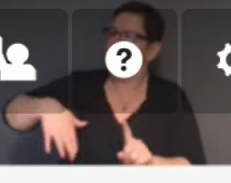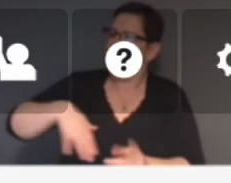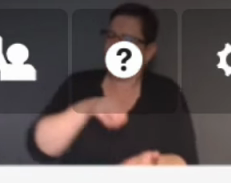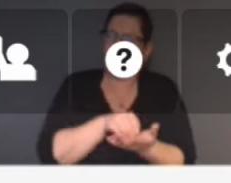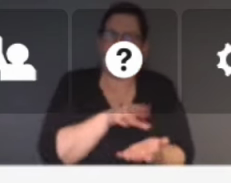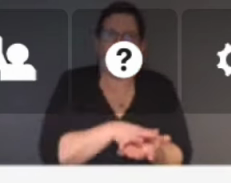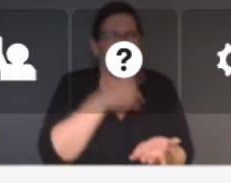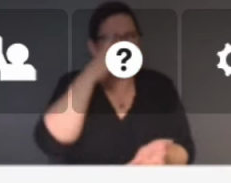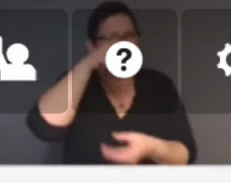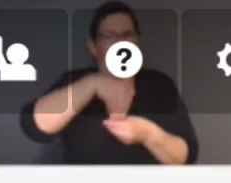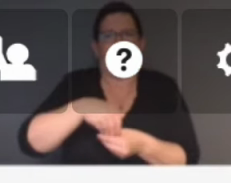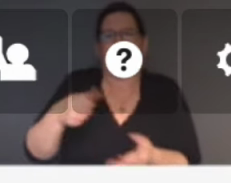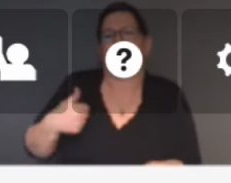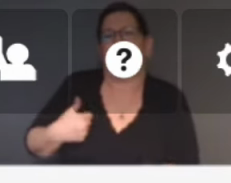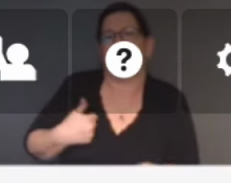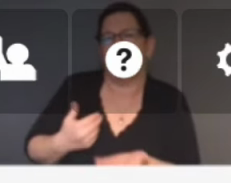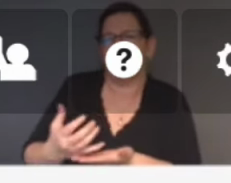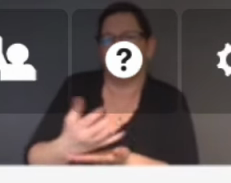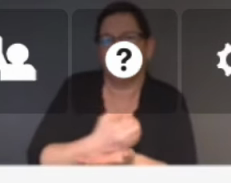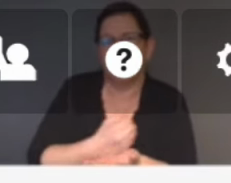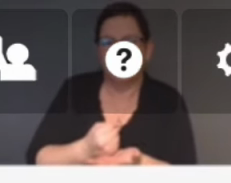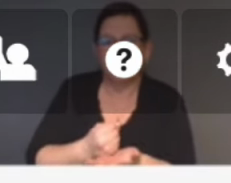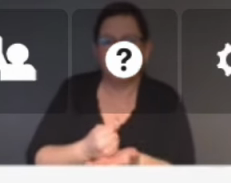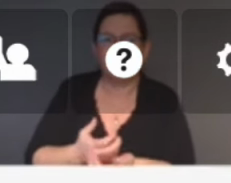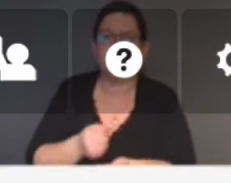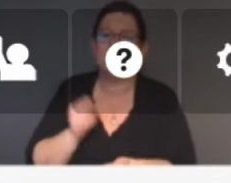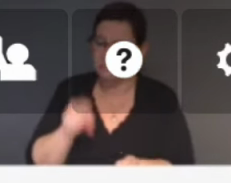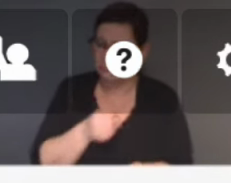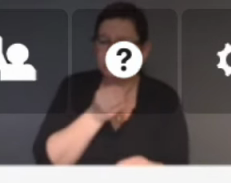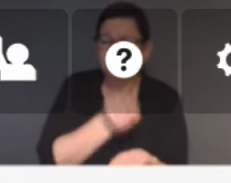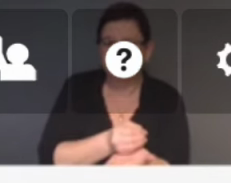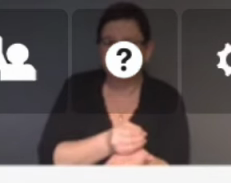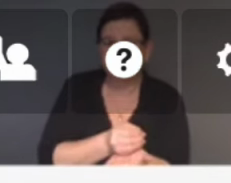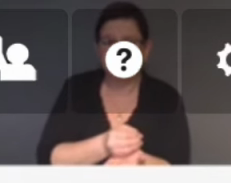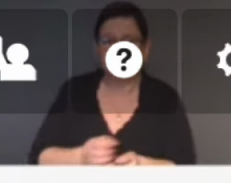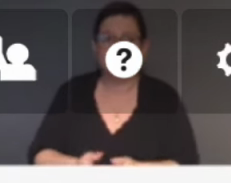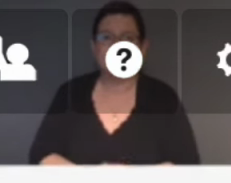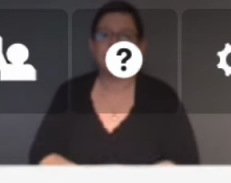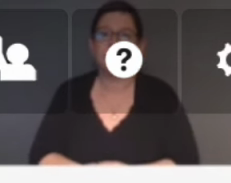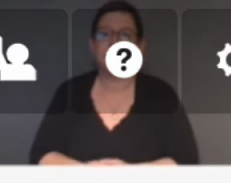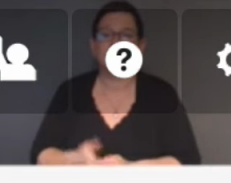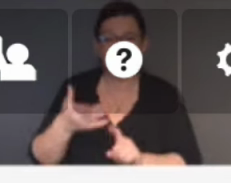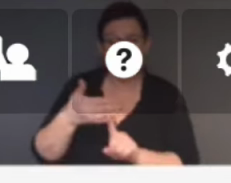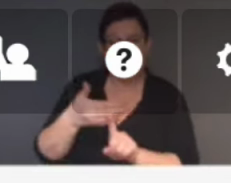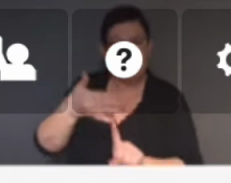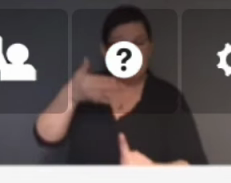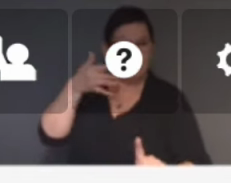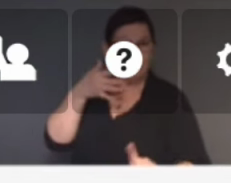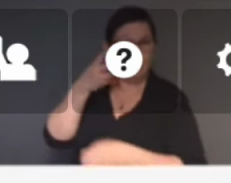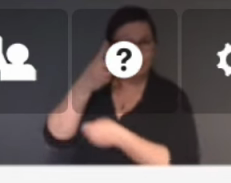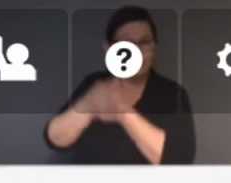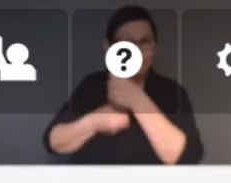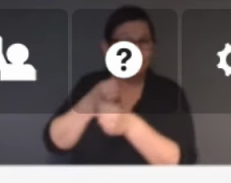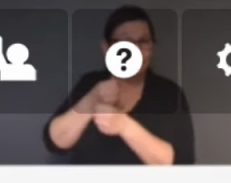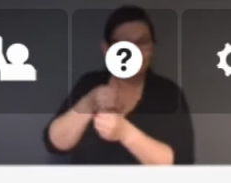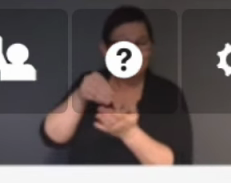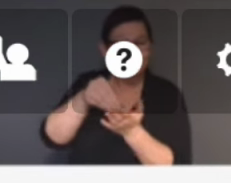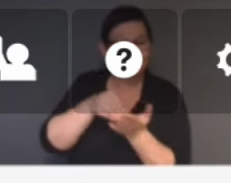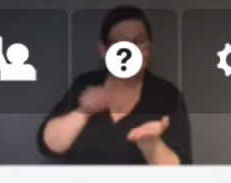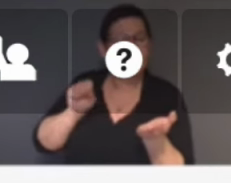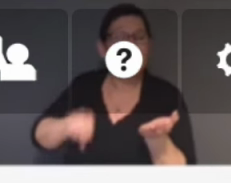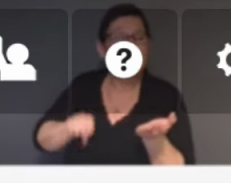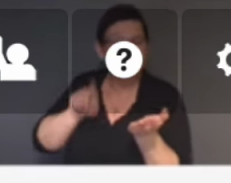You may have to include information for up to 2 years, depending on the date you became a resident of Canada.